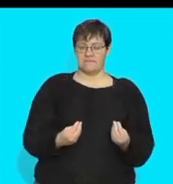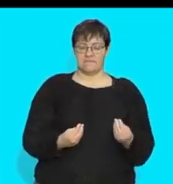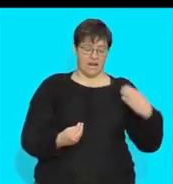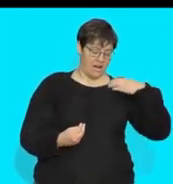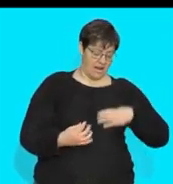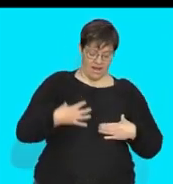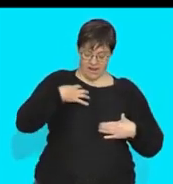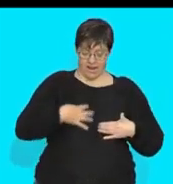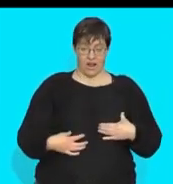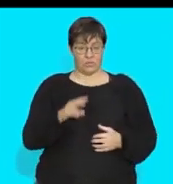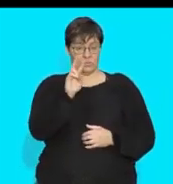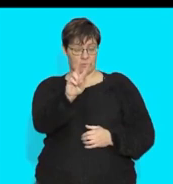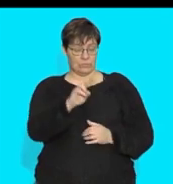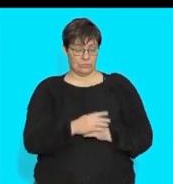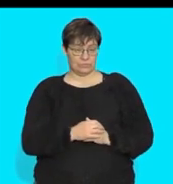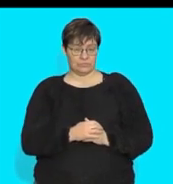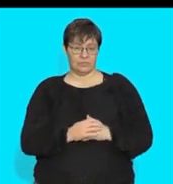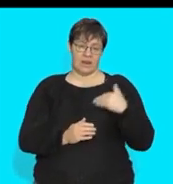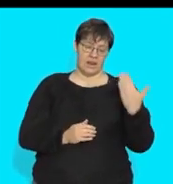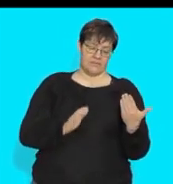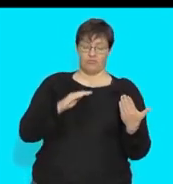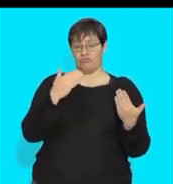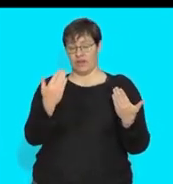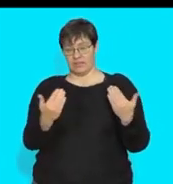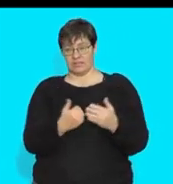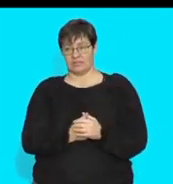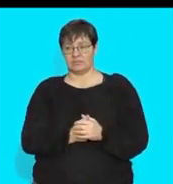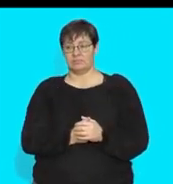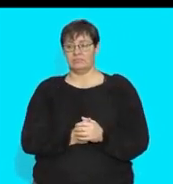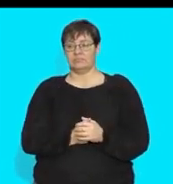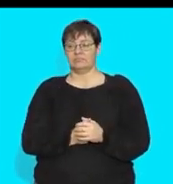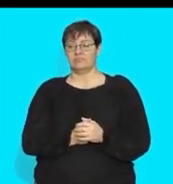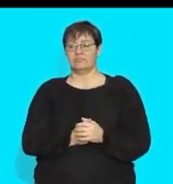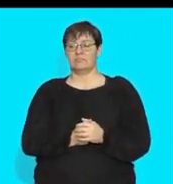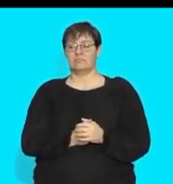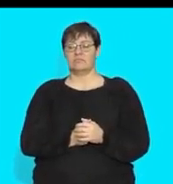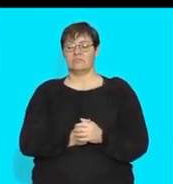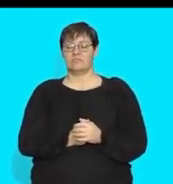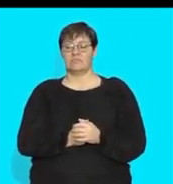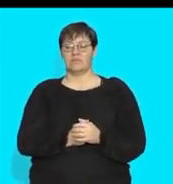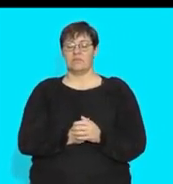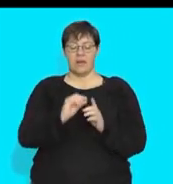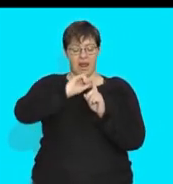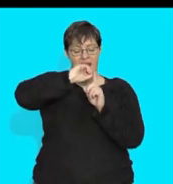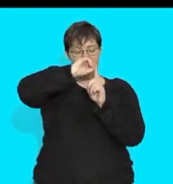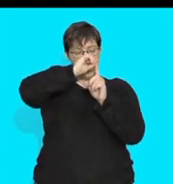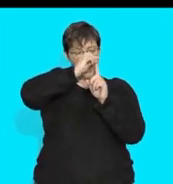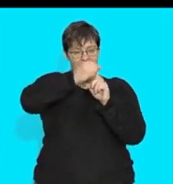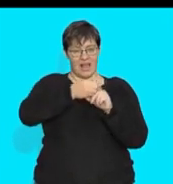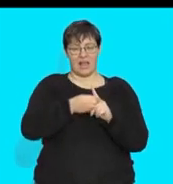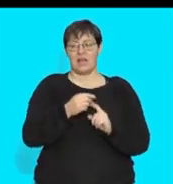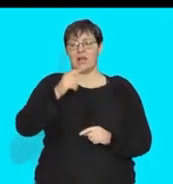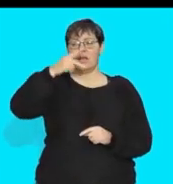got two lungs, right, a left and a right, and we also find a very thin layer